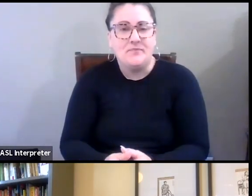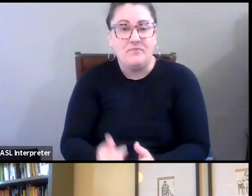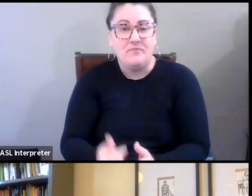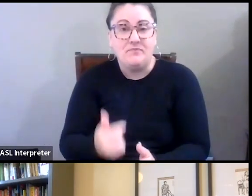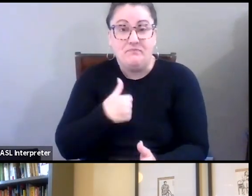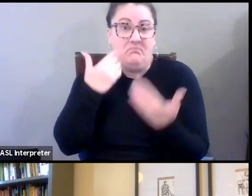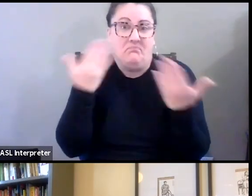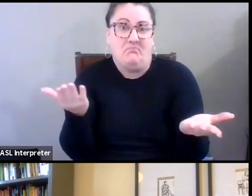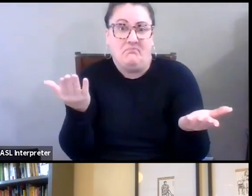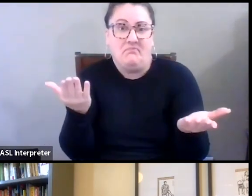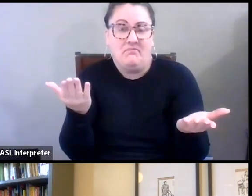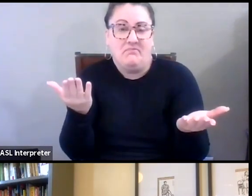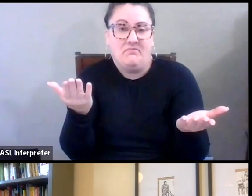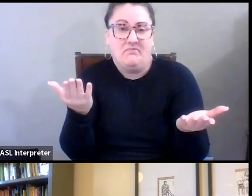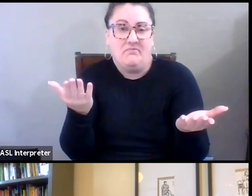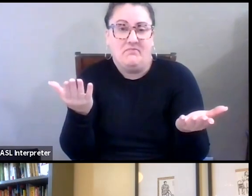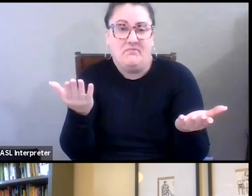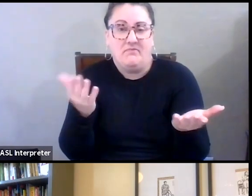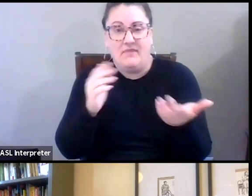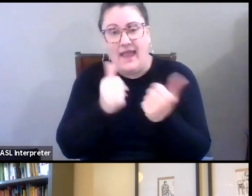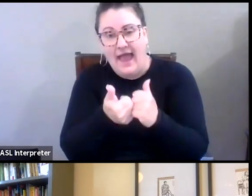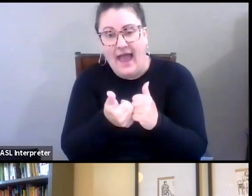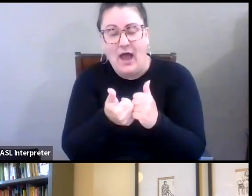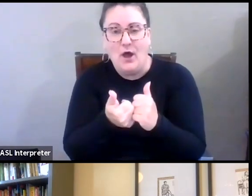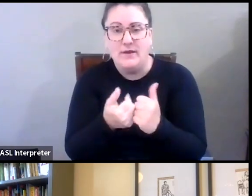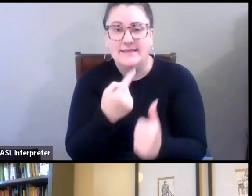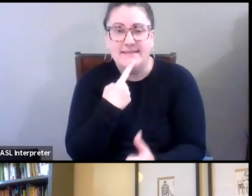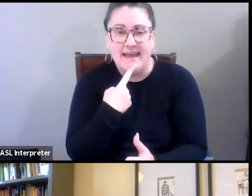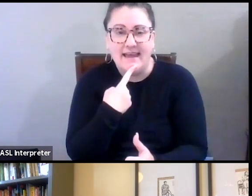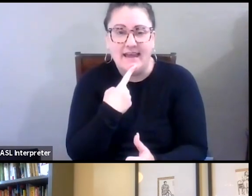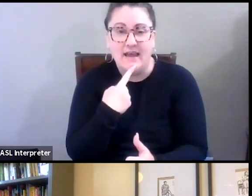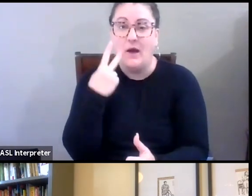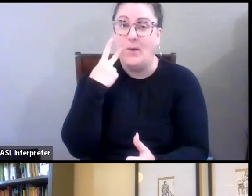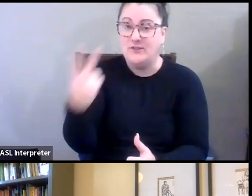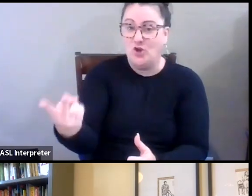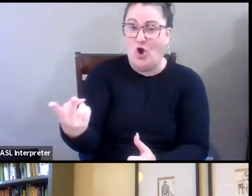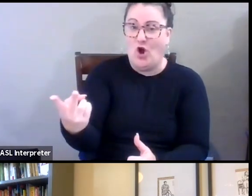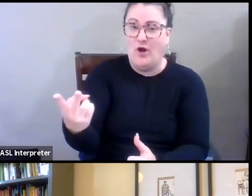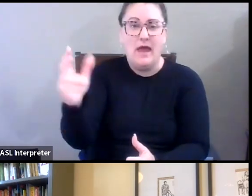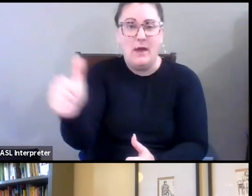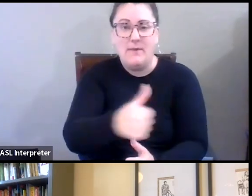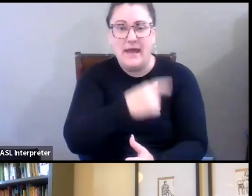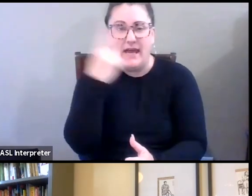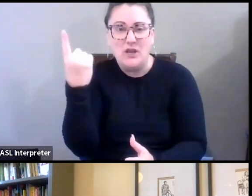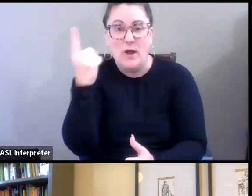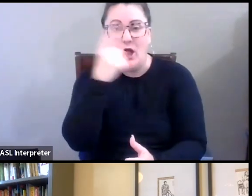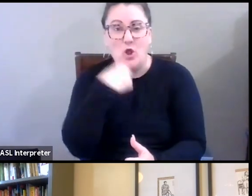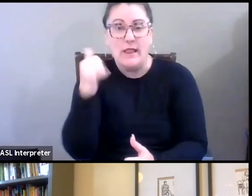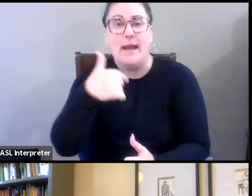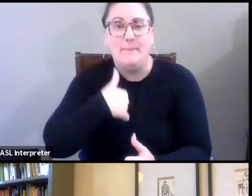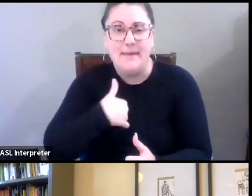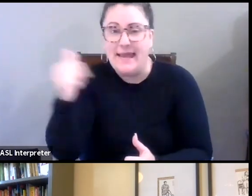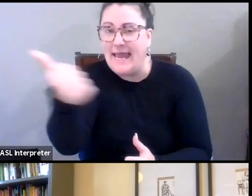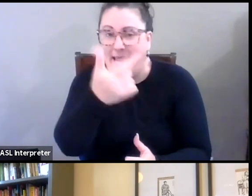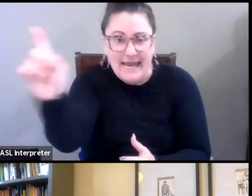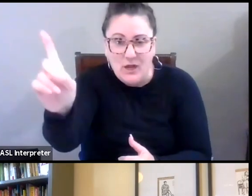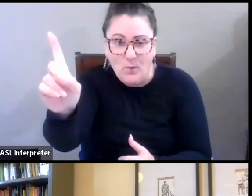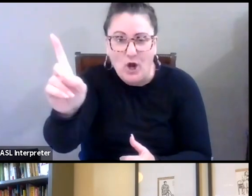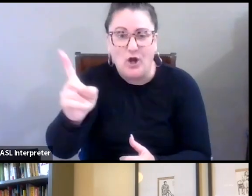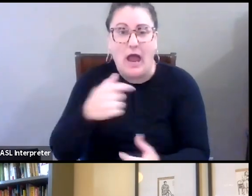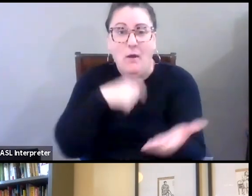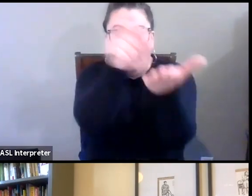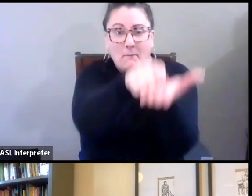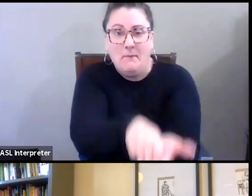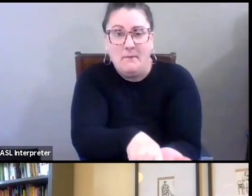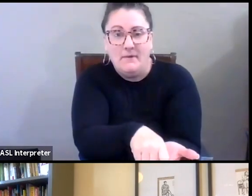I wouldn't have known how to say what I was seeing, but it was literally anyone that looked vaguely like me anywhere in pop culture, I would write down